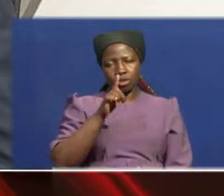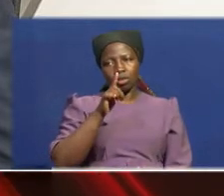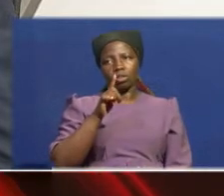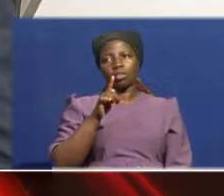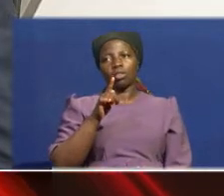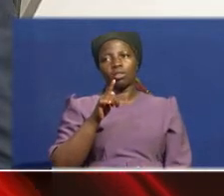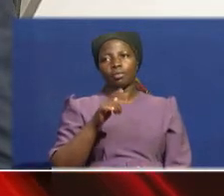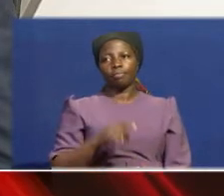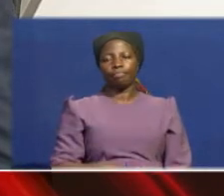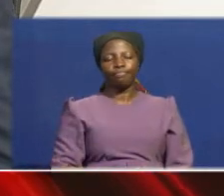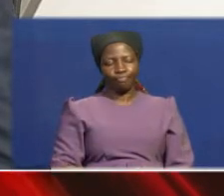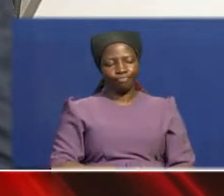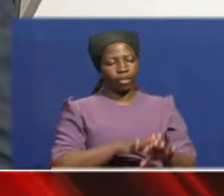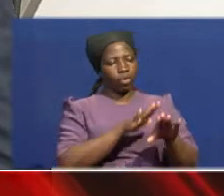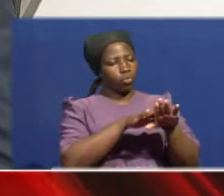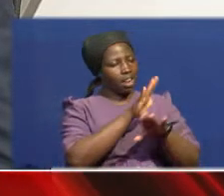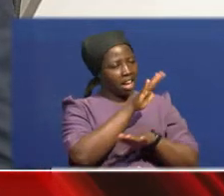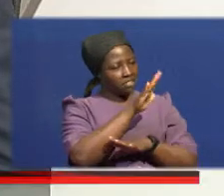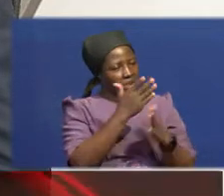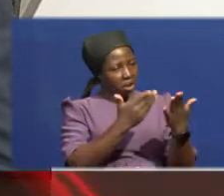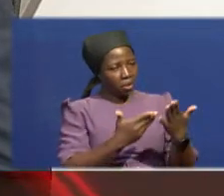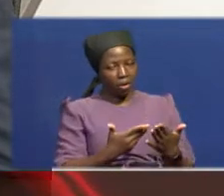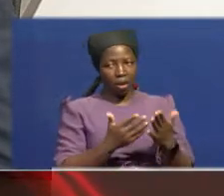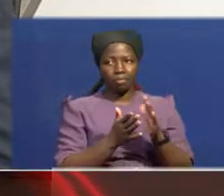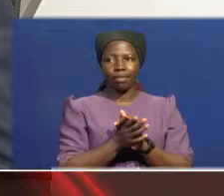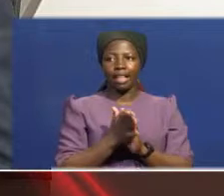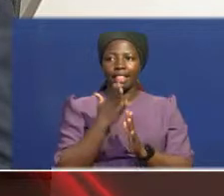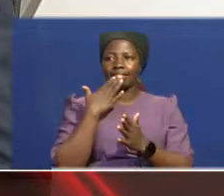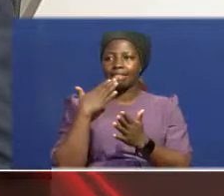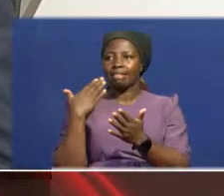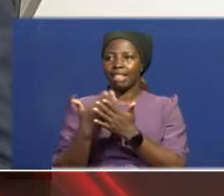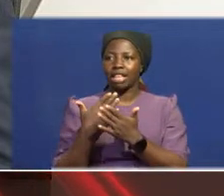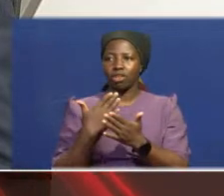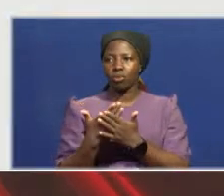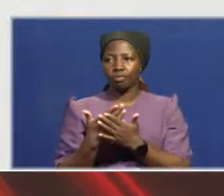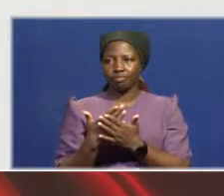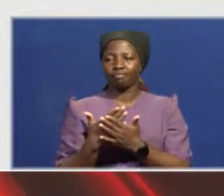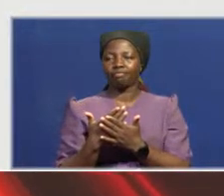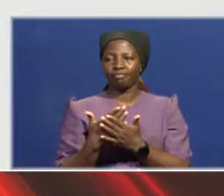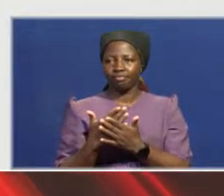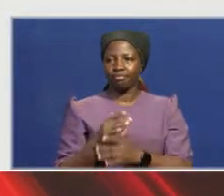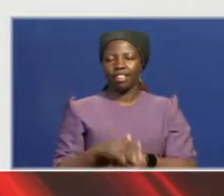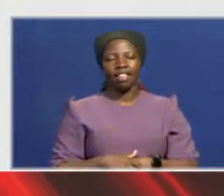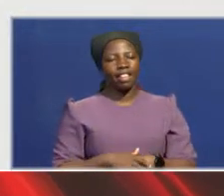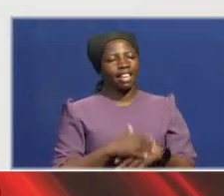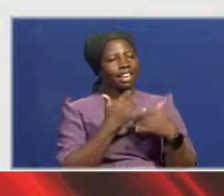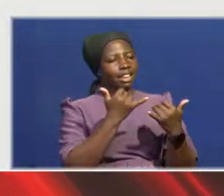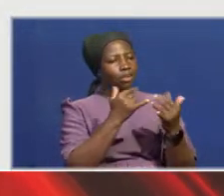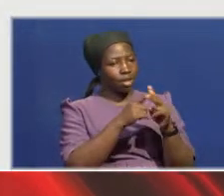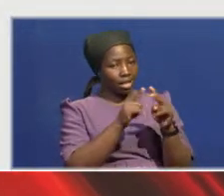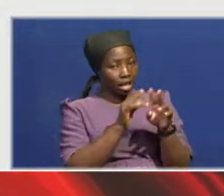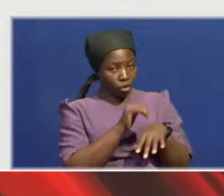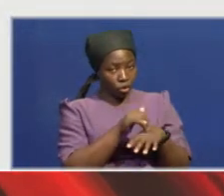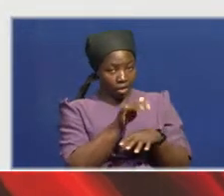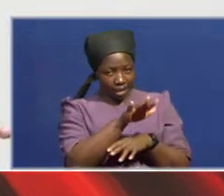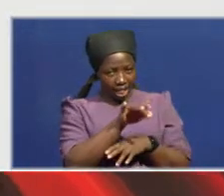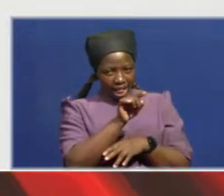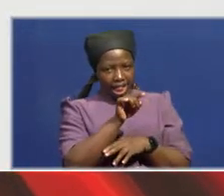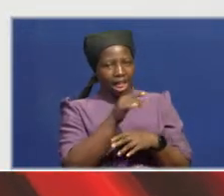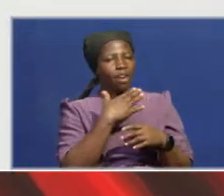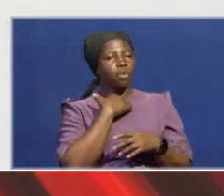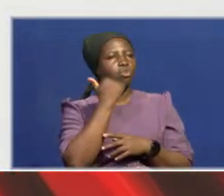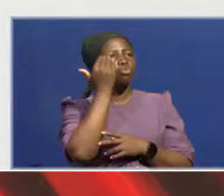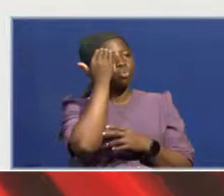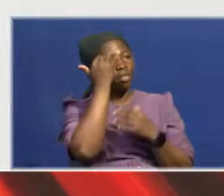Residence. Michael, good afternoon and welcome to the show. Thank you, Abdi, for having me. So, Michael, and let's start on that note, where I want to know the